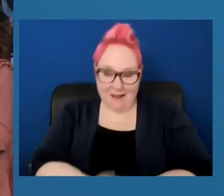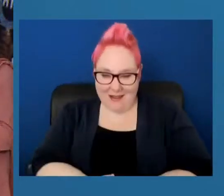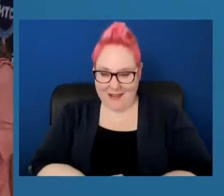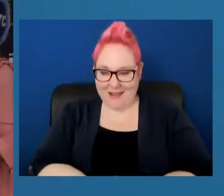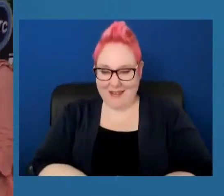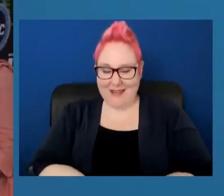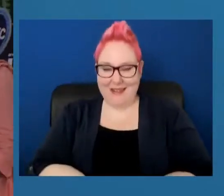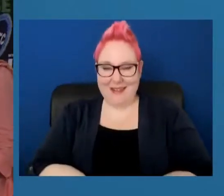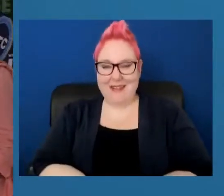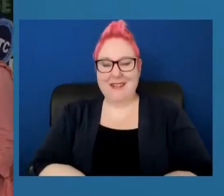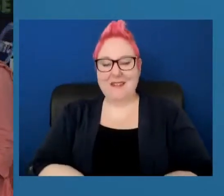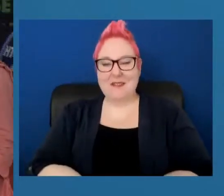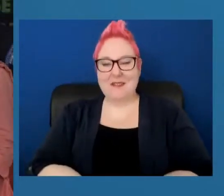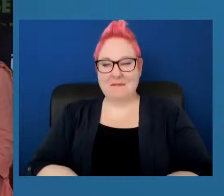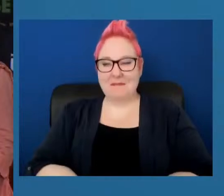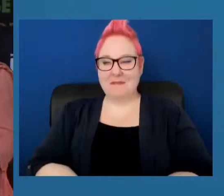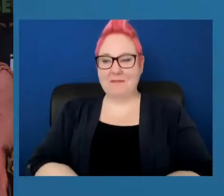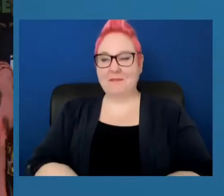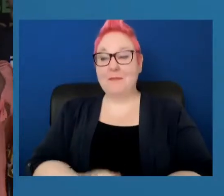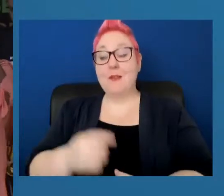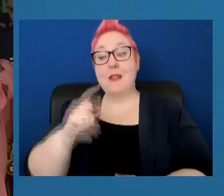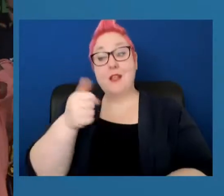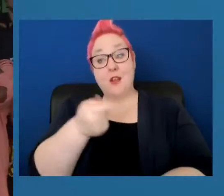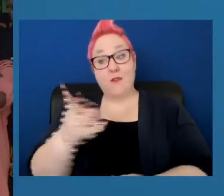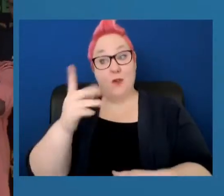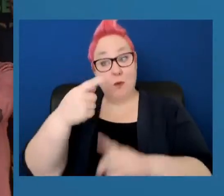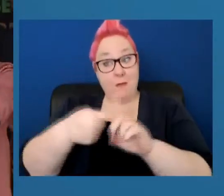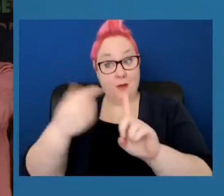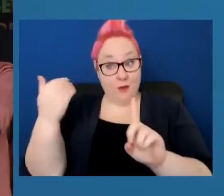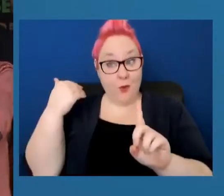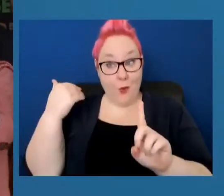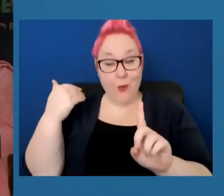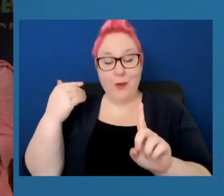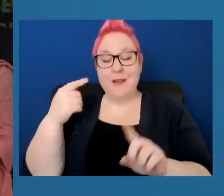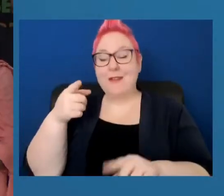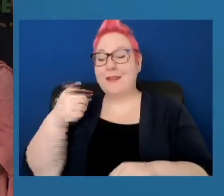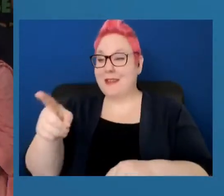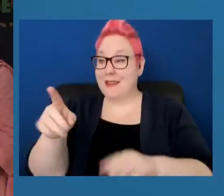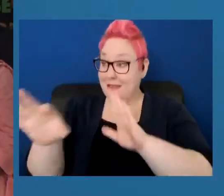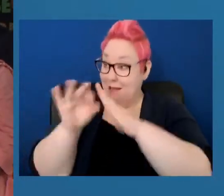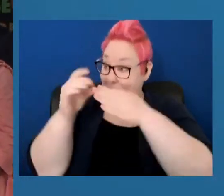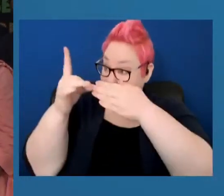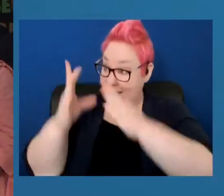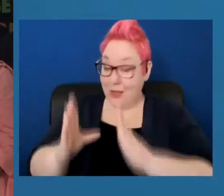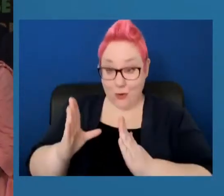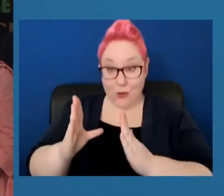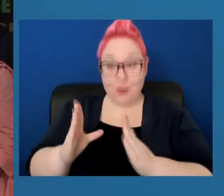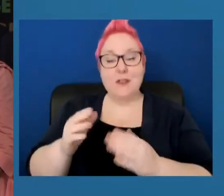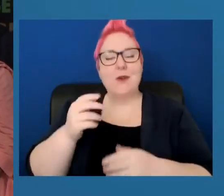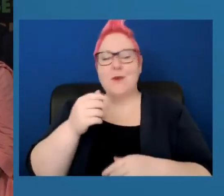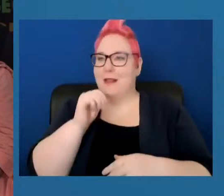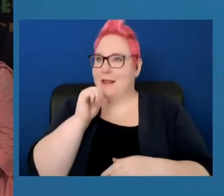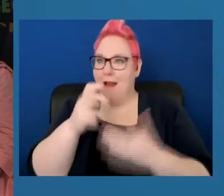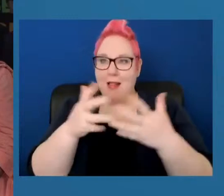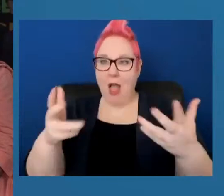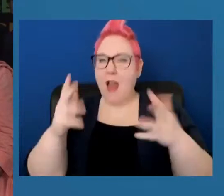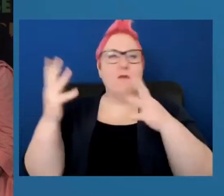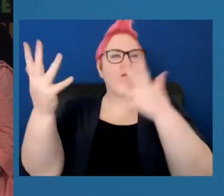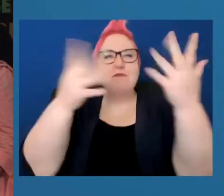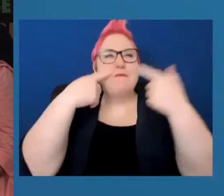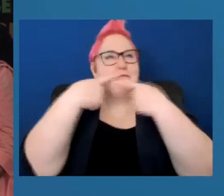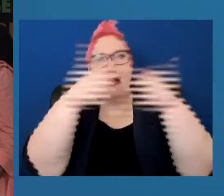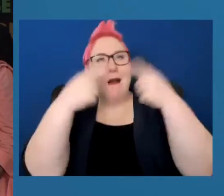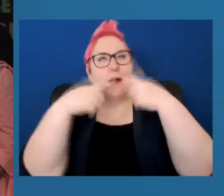And look, just a few months ago, these elected leaders, with very little fanfare, delivered what is